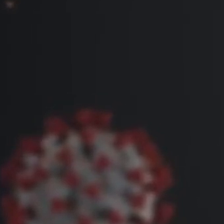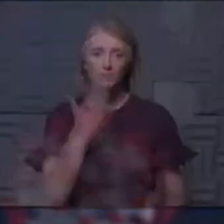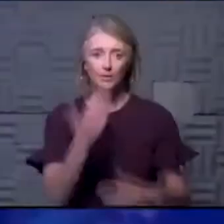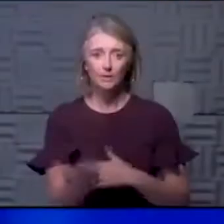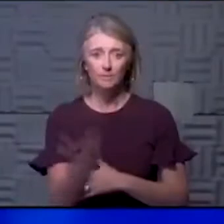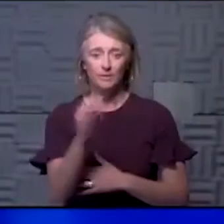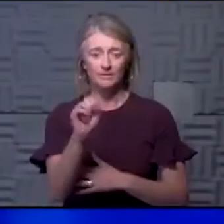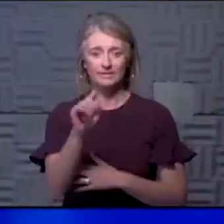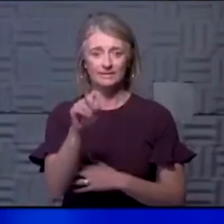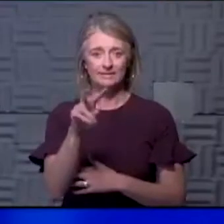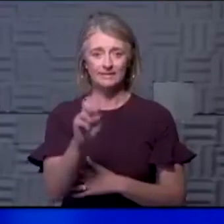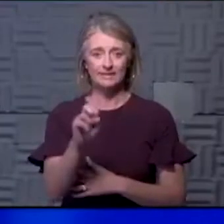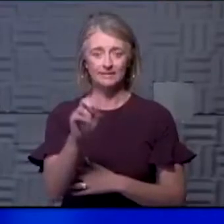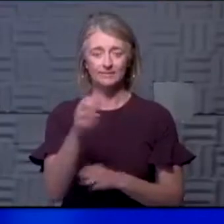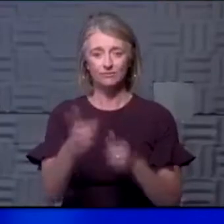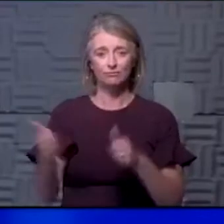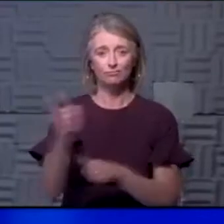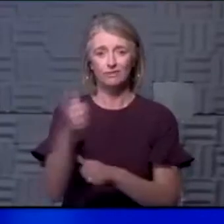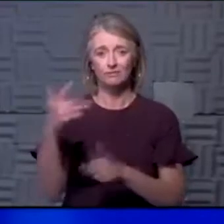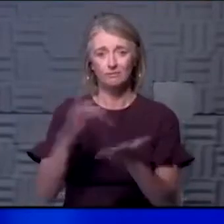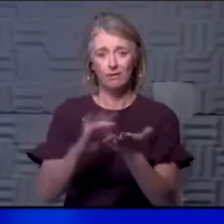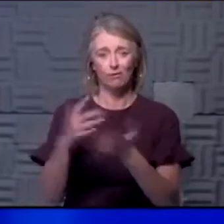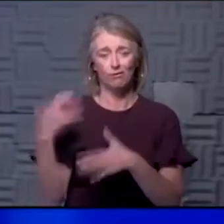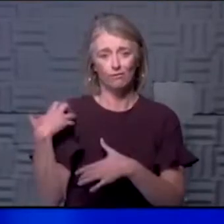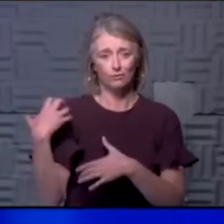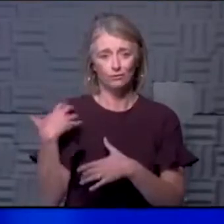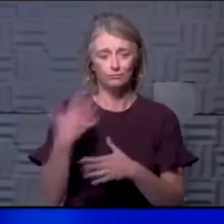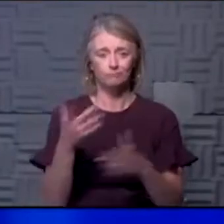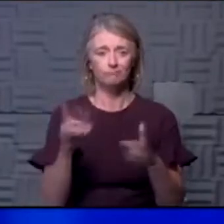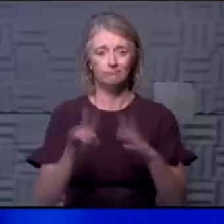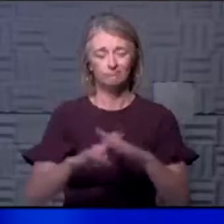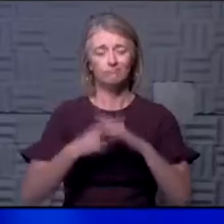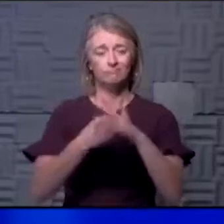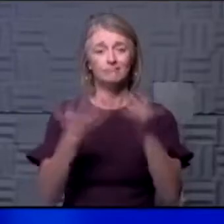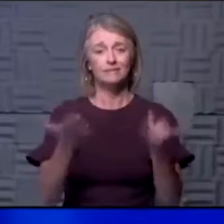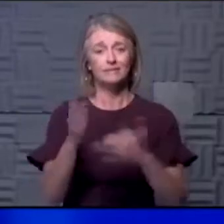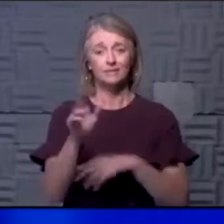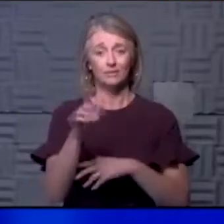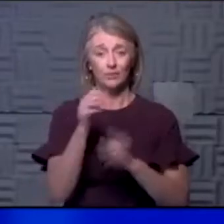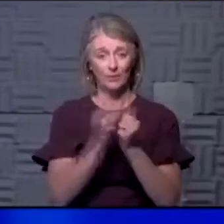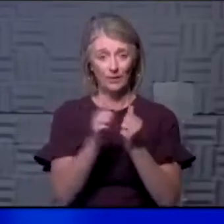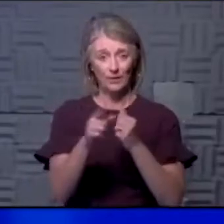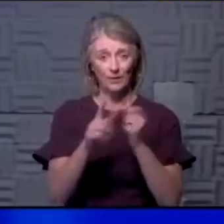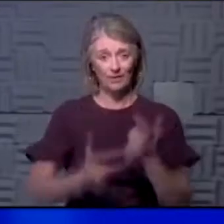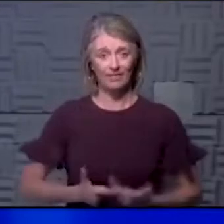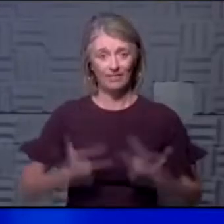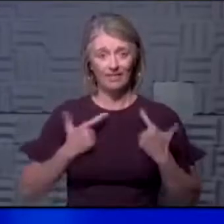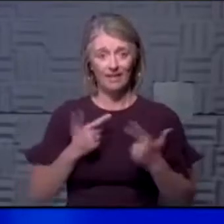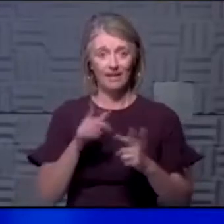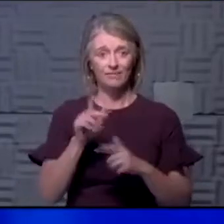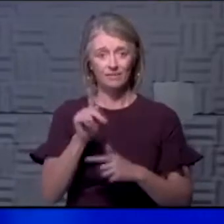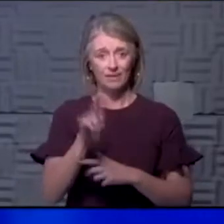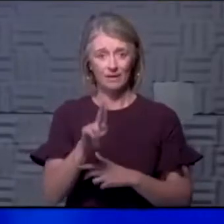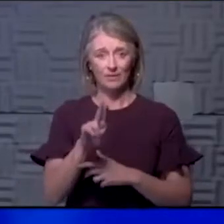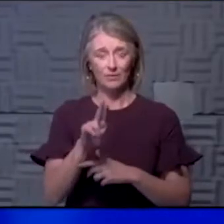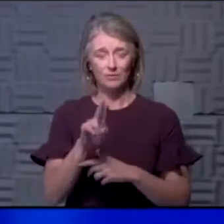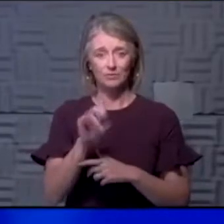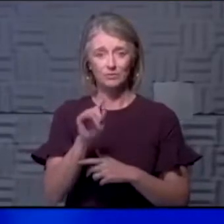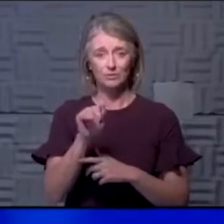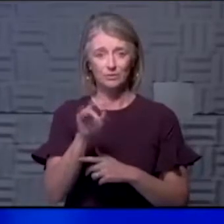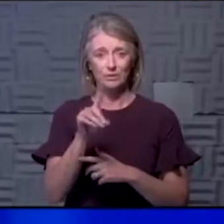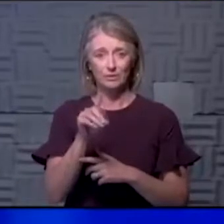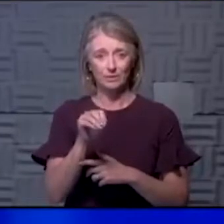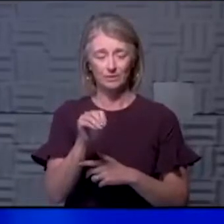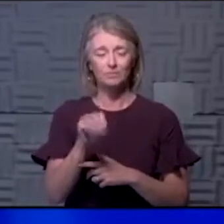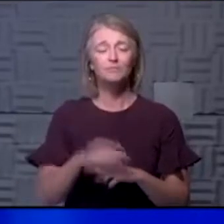Hey, good morning. This is Steve Stites, Chief Medical Officer here at the University of Kansas Health System. We're broadcasting live with you from the Dolph Simons Family Studio, and it's a delight to be